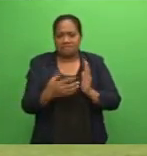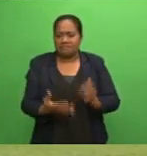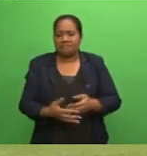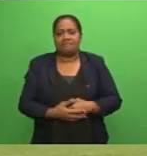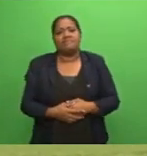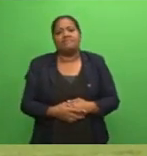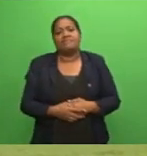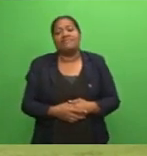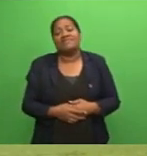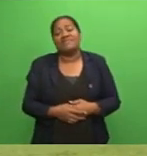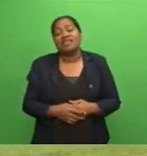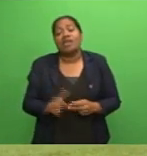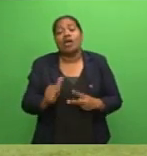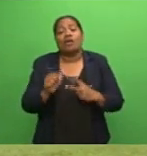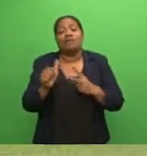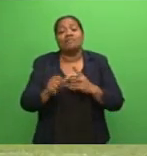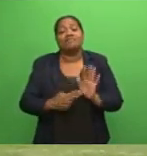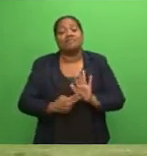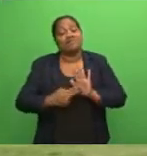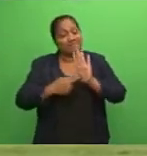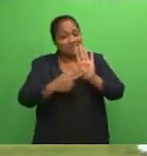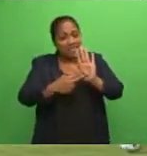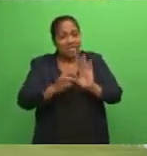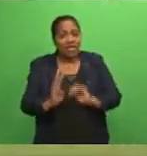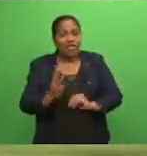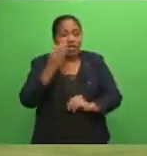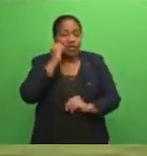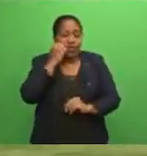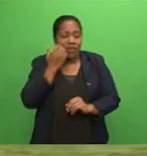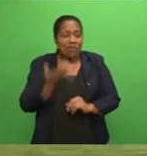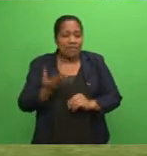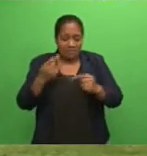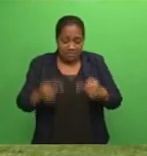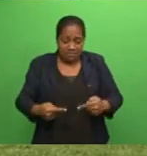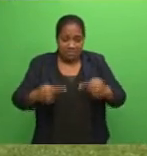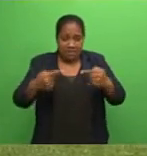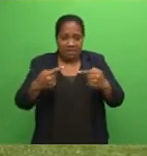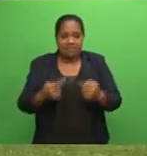This was also Nandi's third warm-up match, the other two being with Suva.